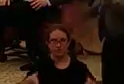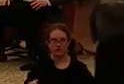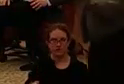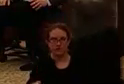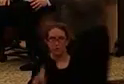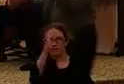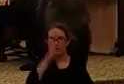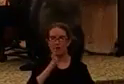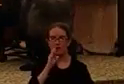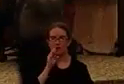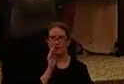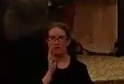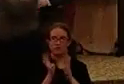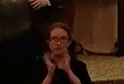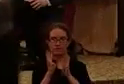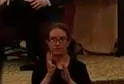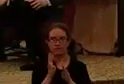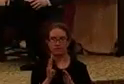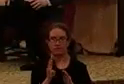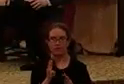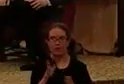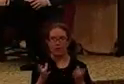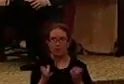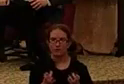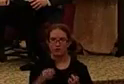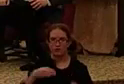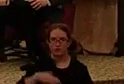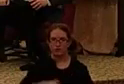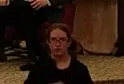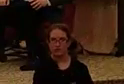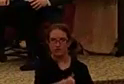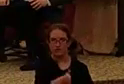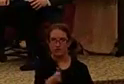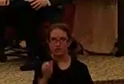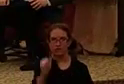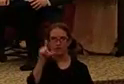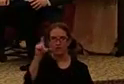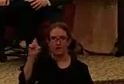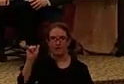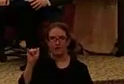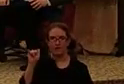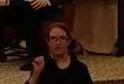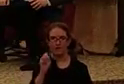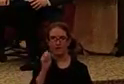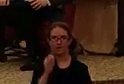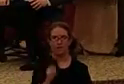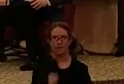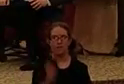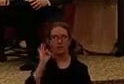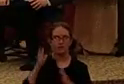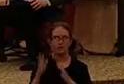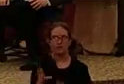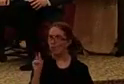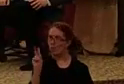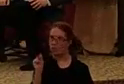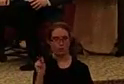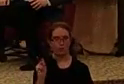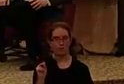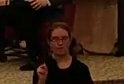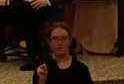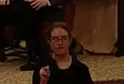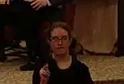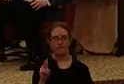and God speaks directly to him and says, I want you to turn in that alley up there. And this preacher said, no,